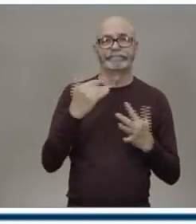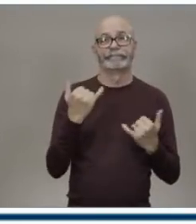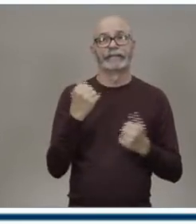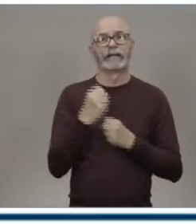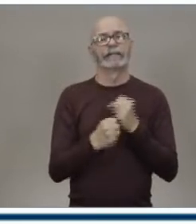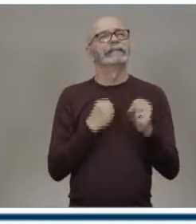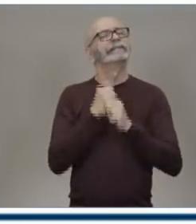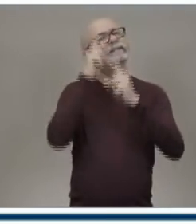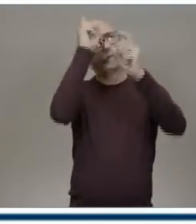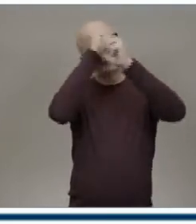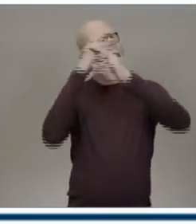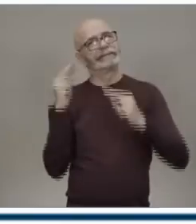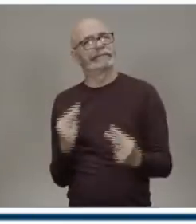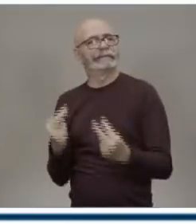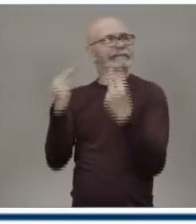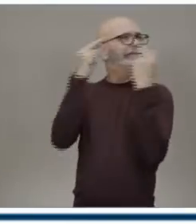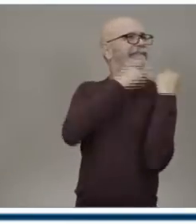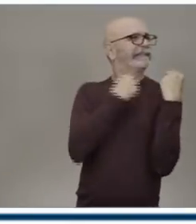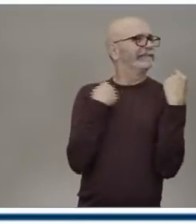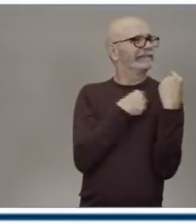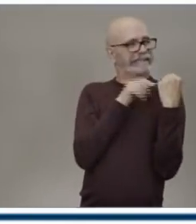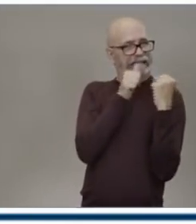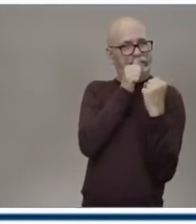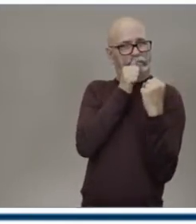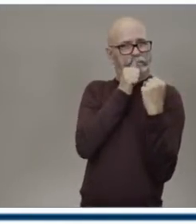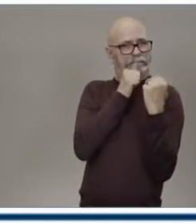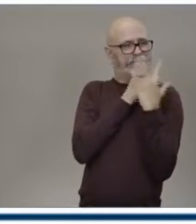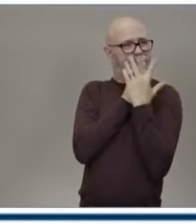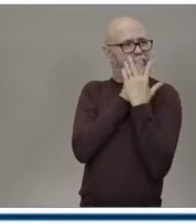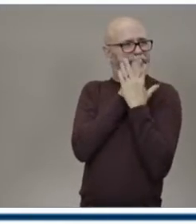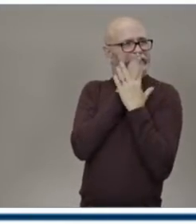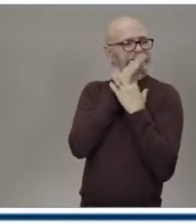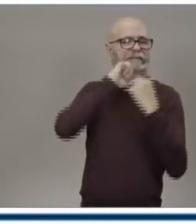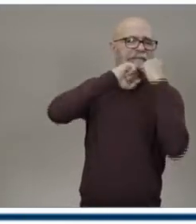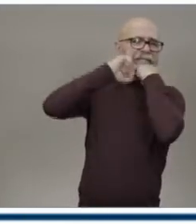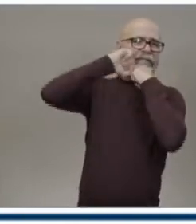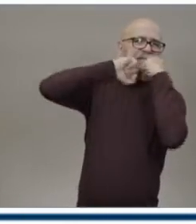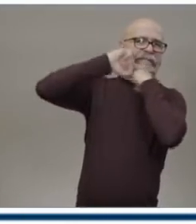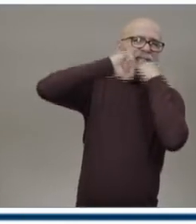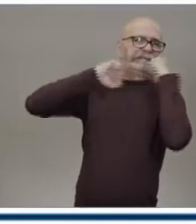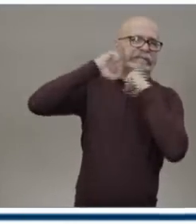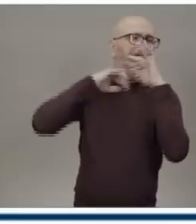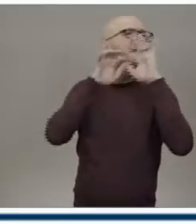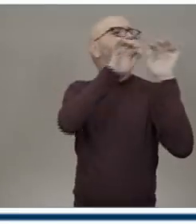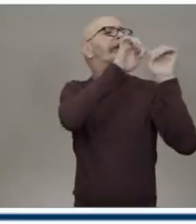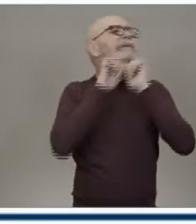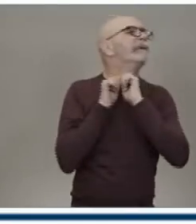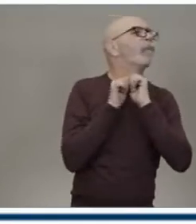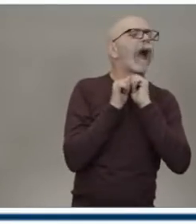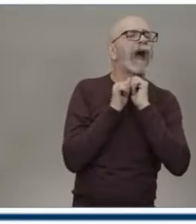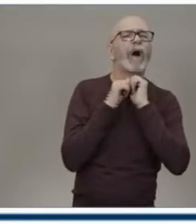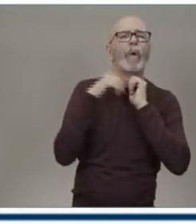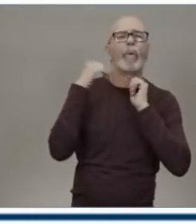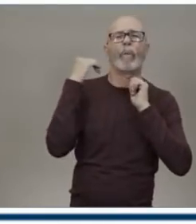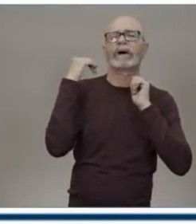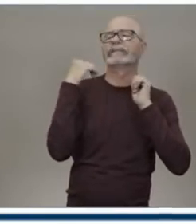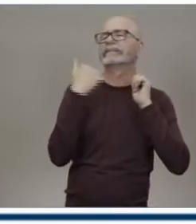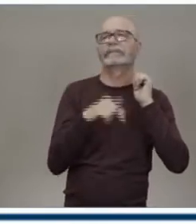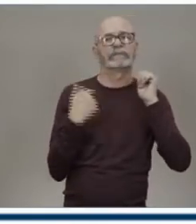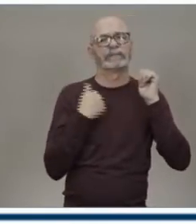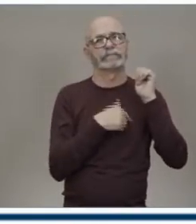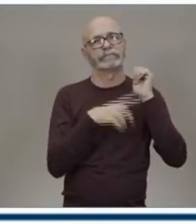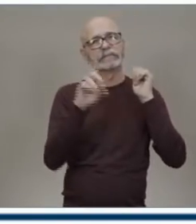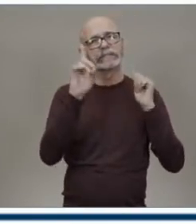a province, were going to get through this. Where were we going to find hope? But you pulled together. You didn't give